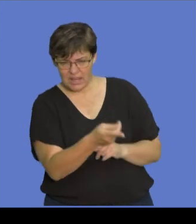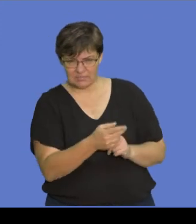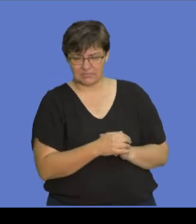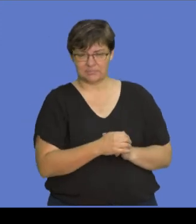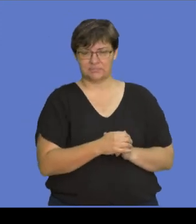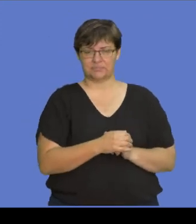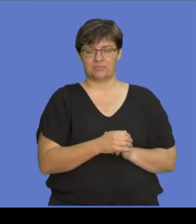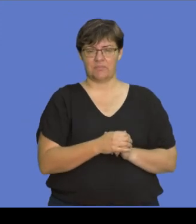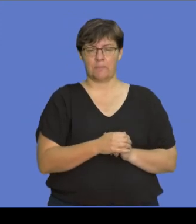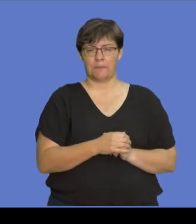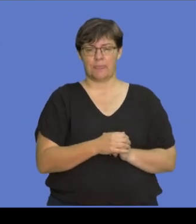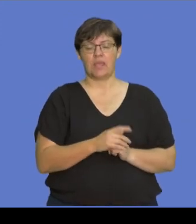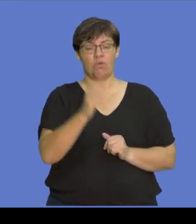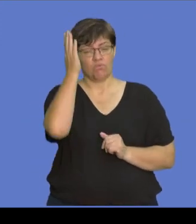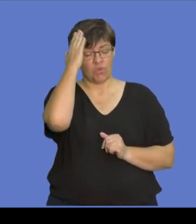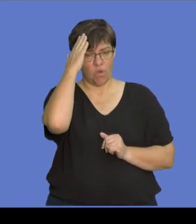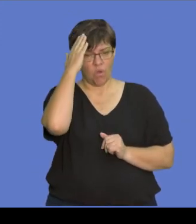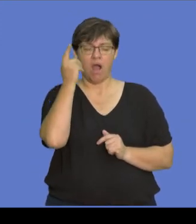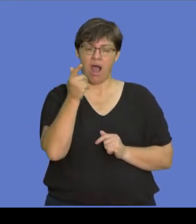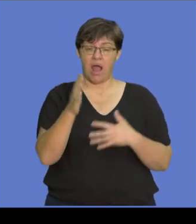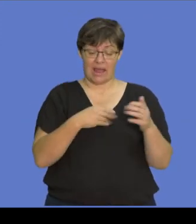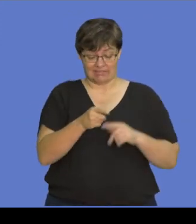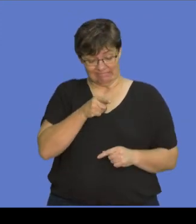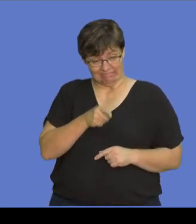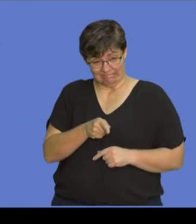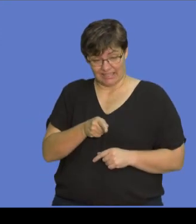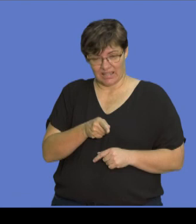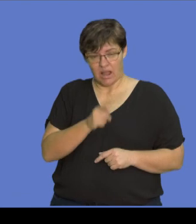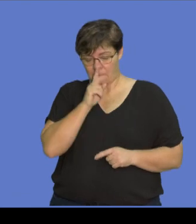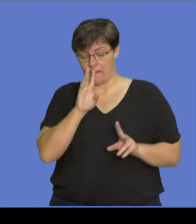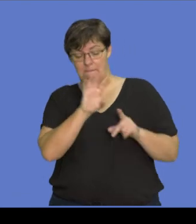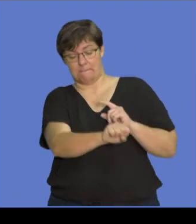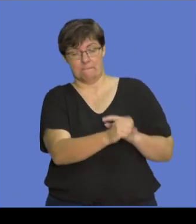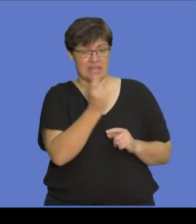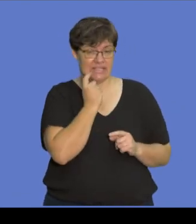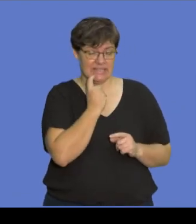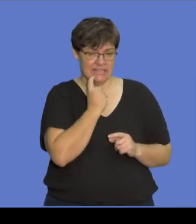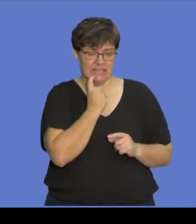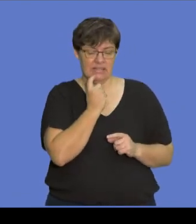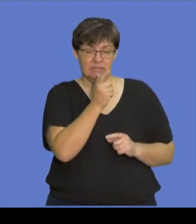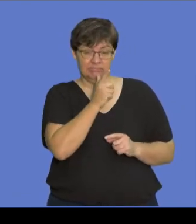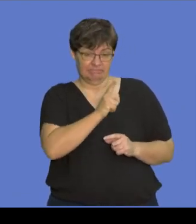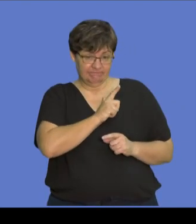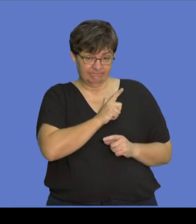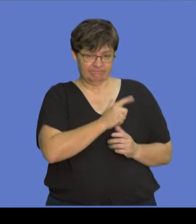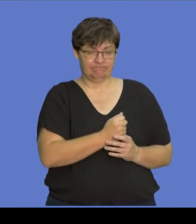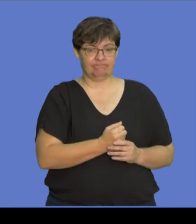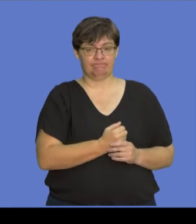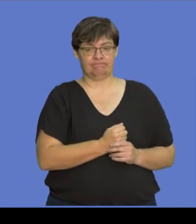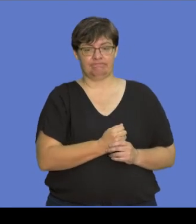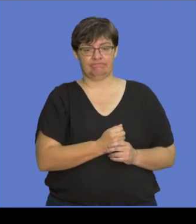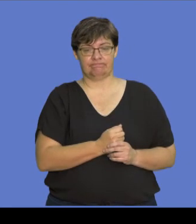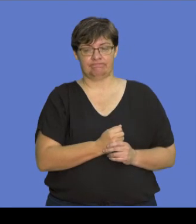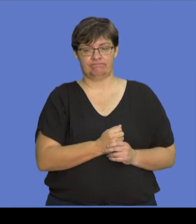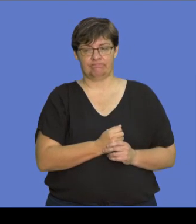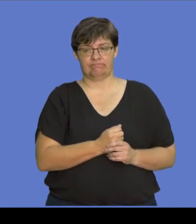that we know when we are dealing with it, when we actually come to it, you'll be able to see it. You are told here that,